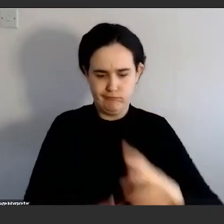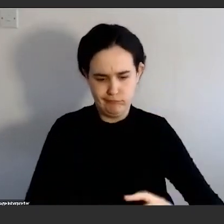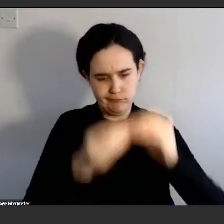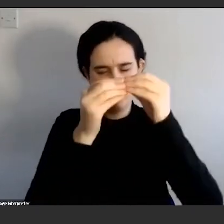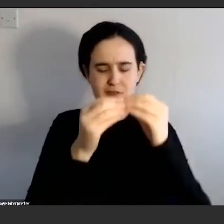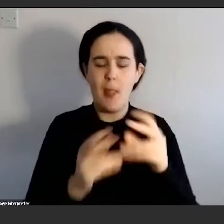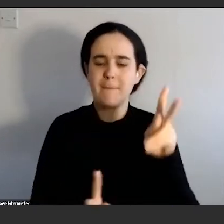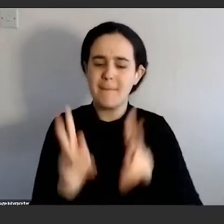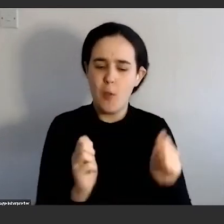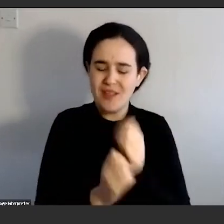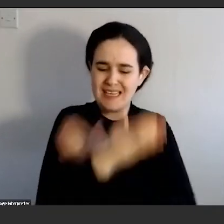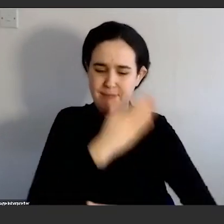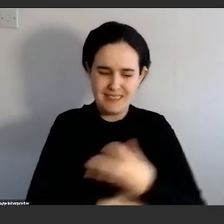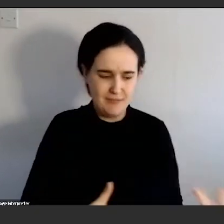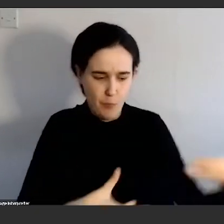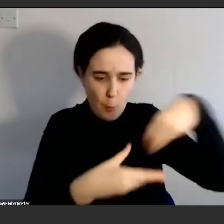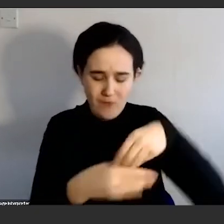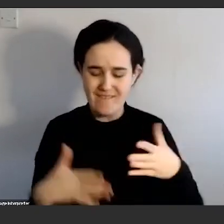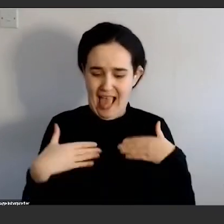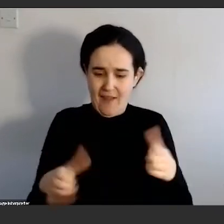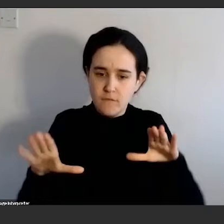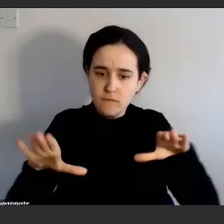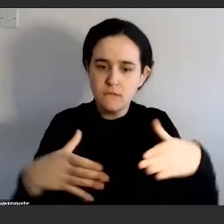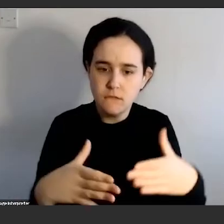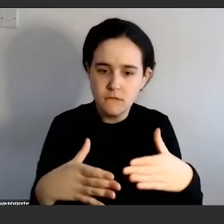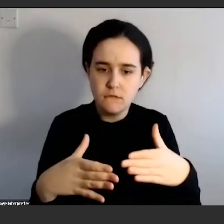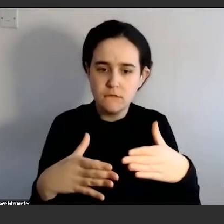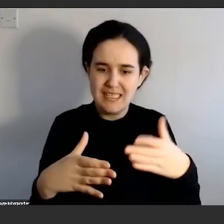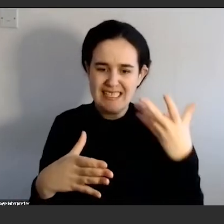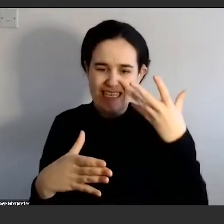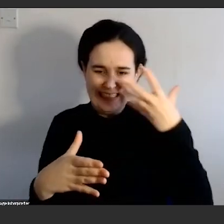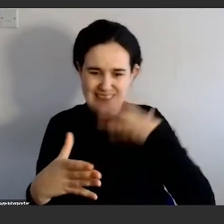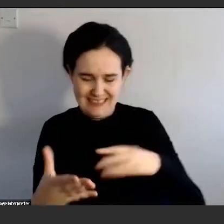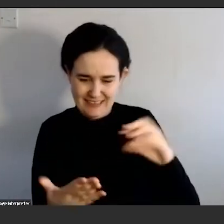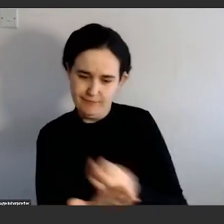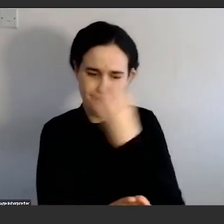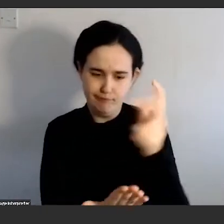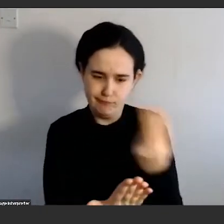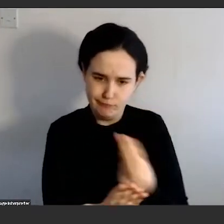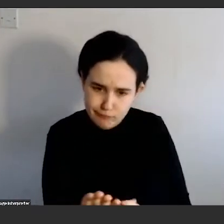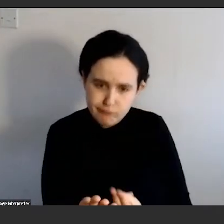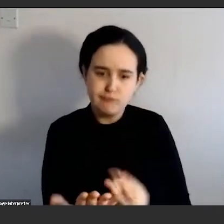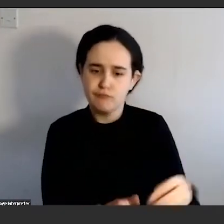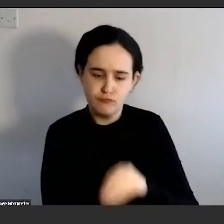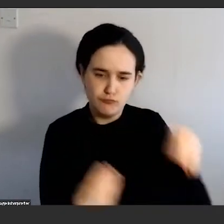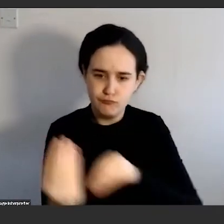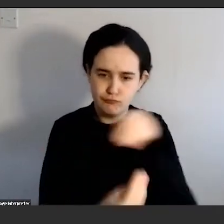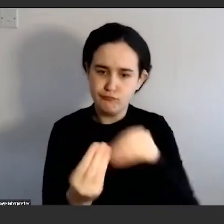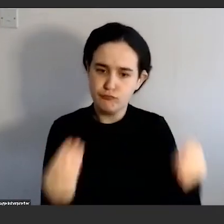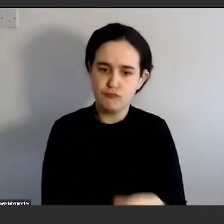inclusive equality, and the right to health for all persons